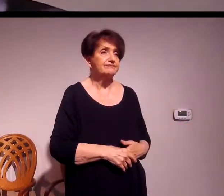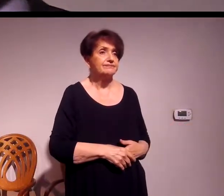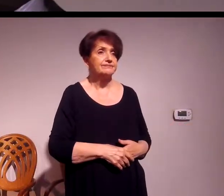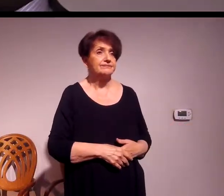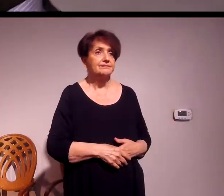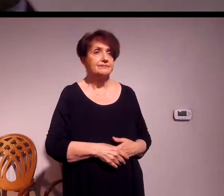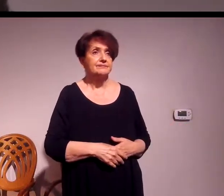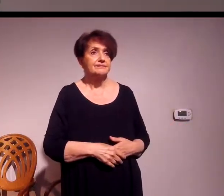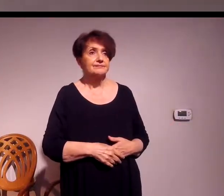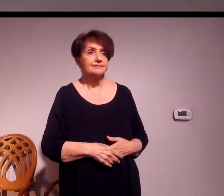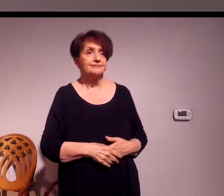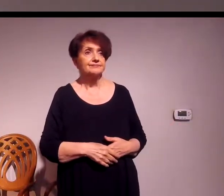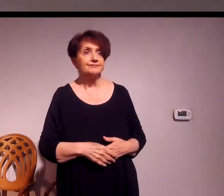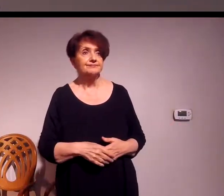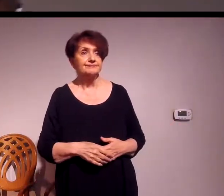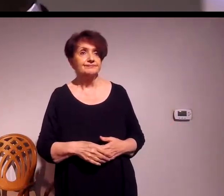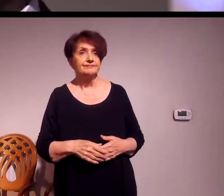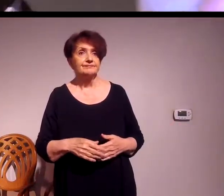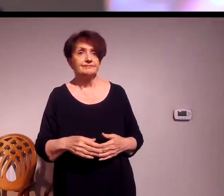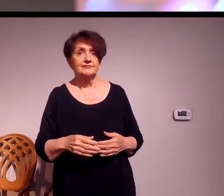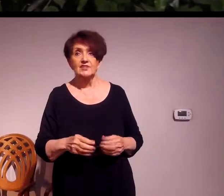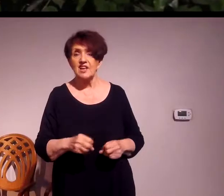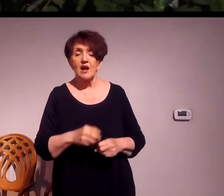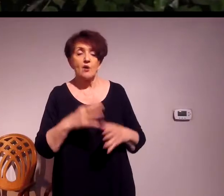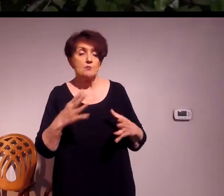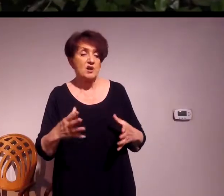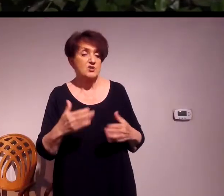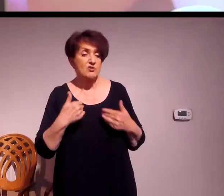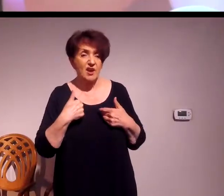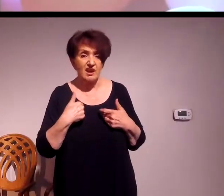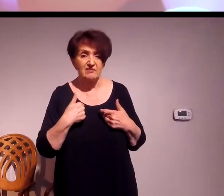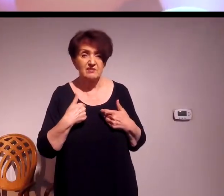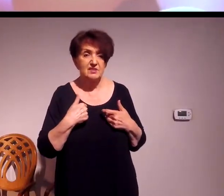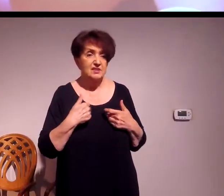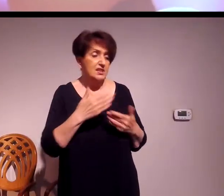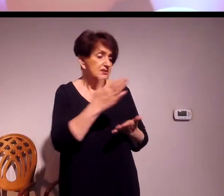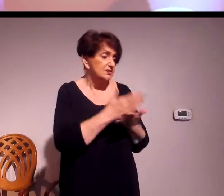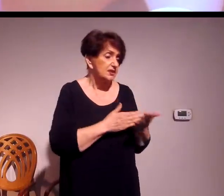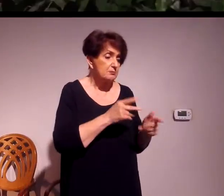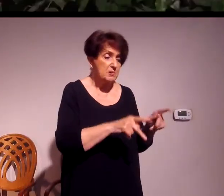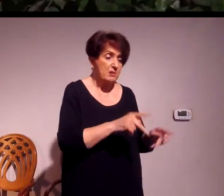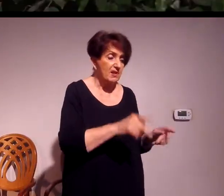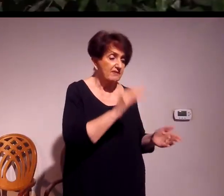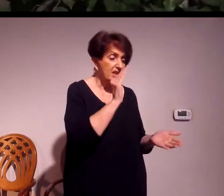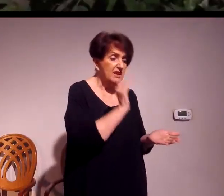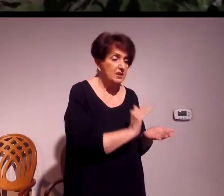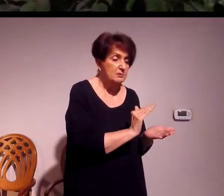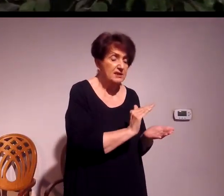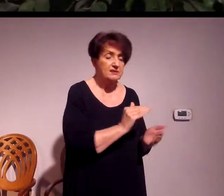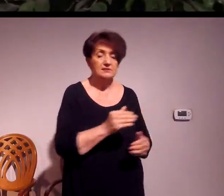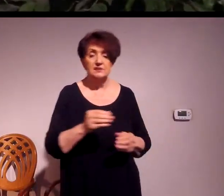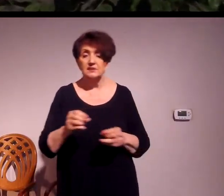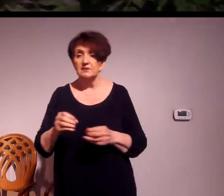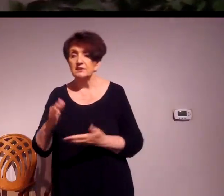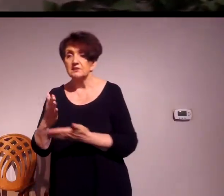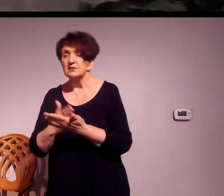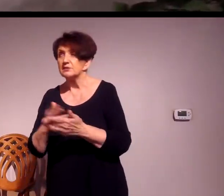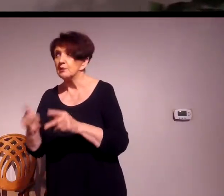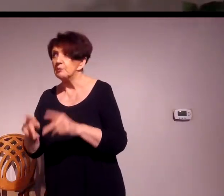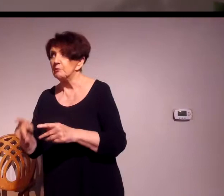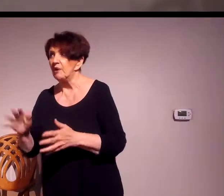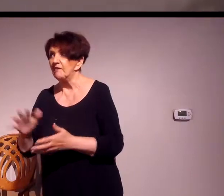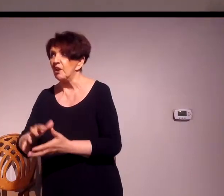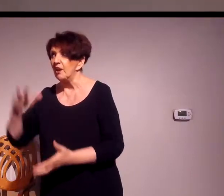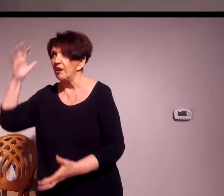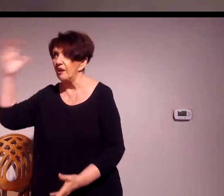it's still a state of mind about how much you have. You know, some people can have a little bit, some people can have a lot. Did you guys see that thing on the news the other day? Ben Carson